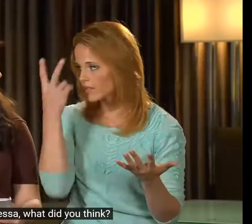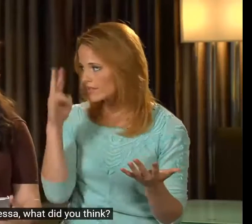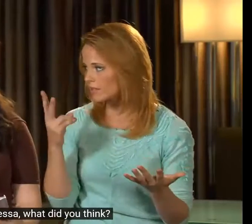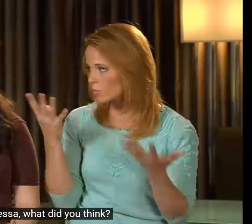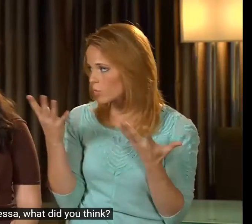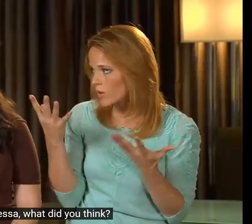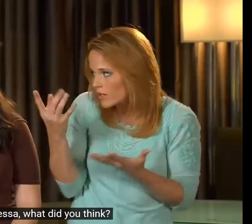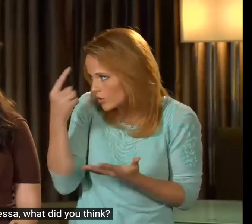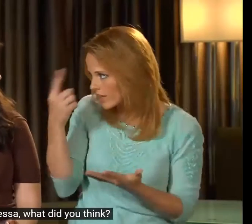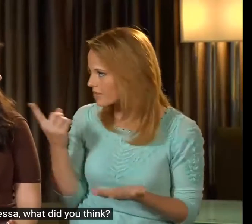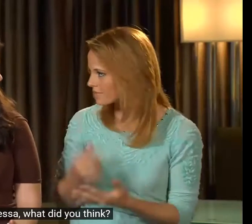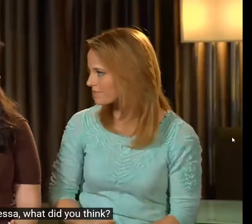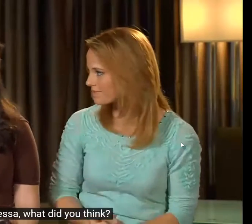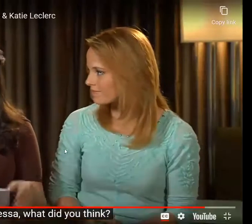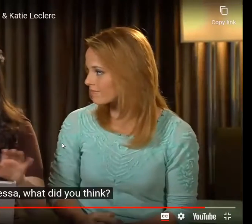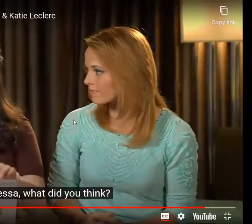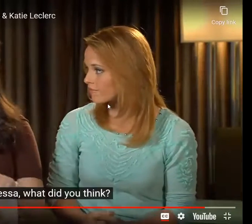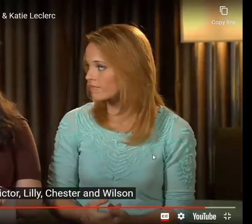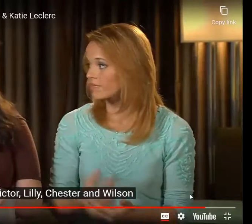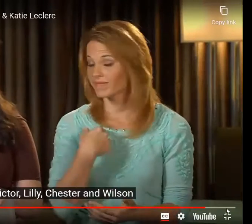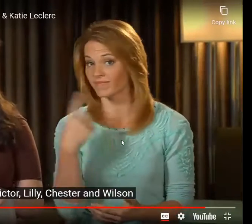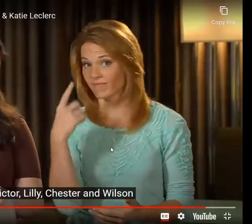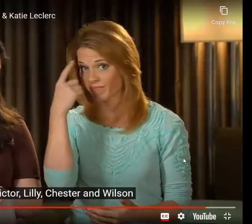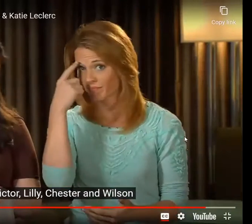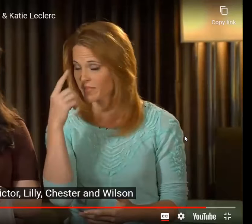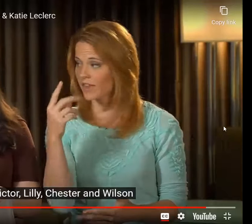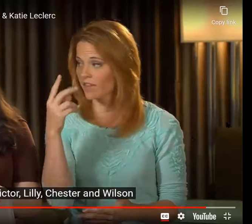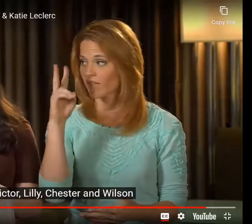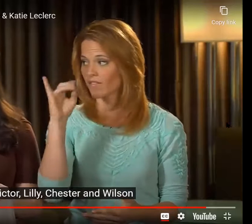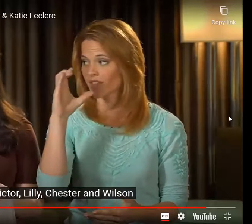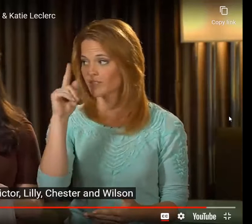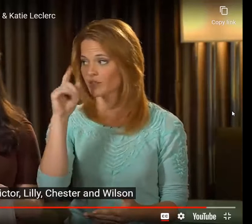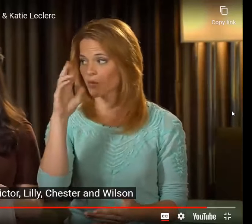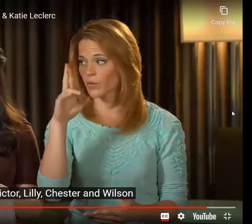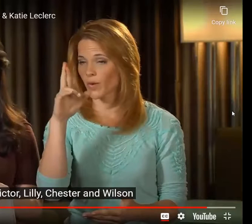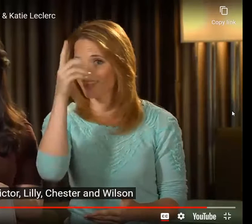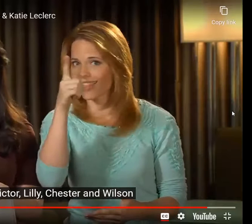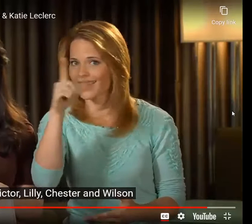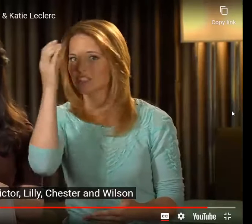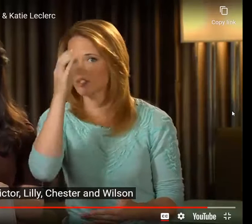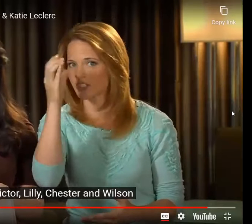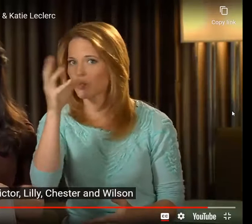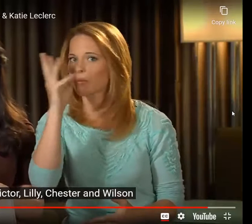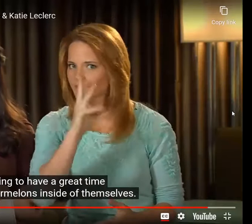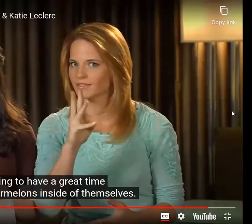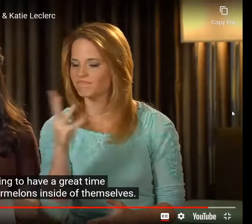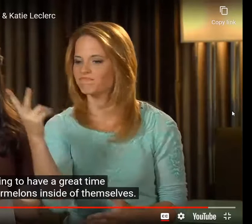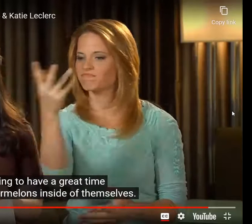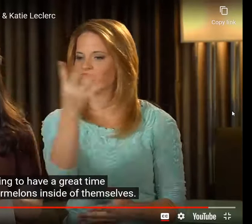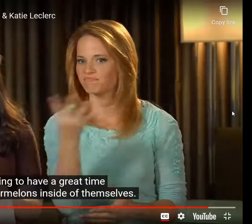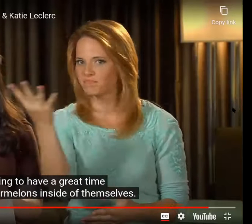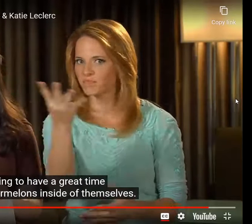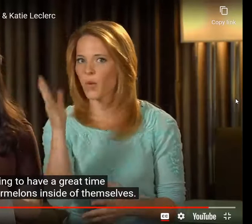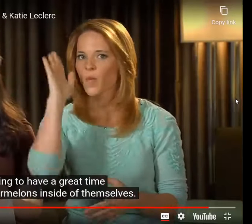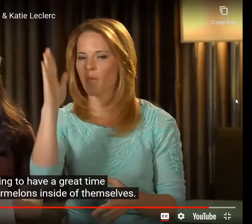So, Vanessa, what did you think? I think that Victor, Lily, Chester, and Wilson are going to